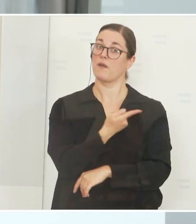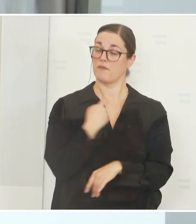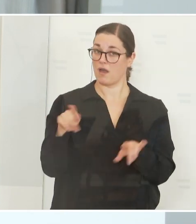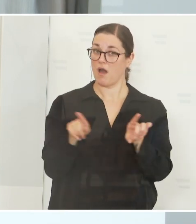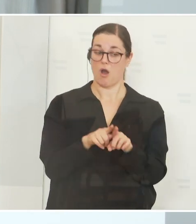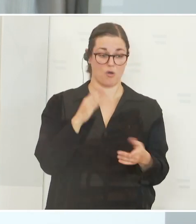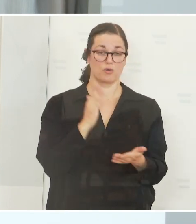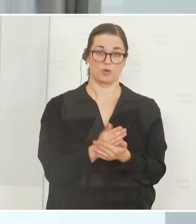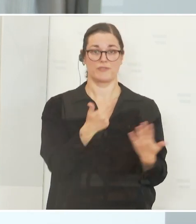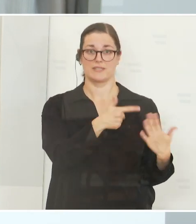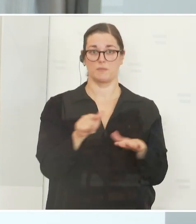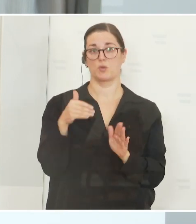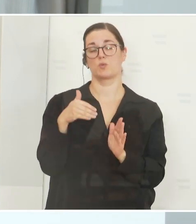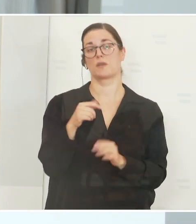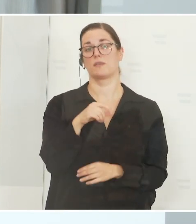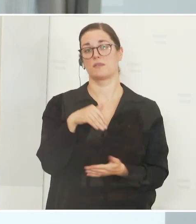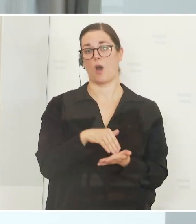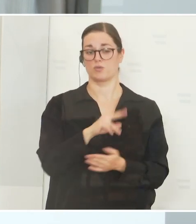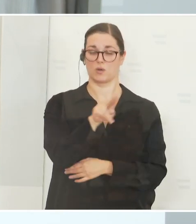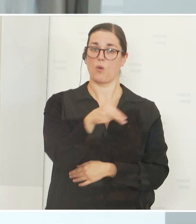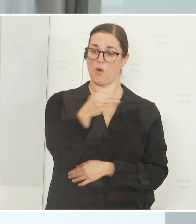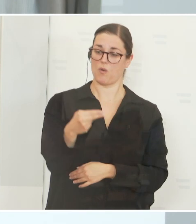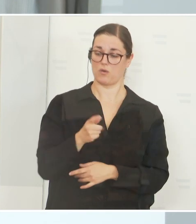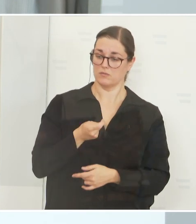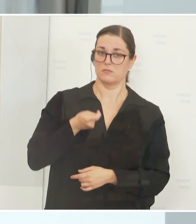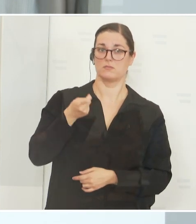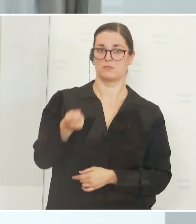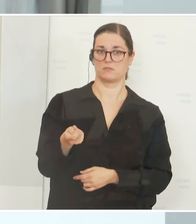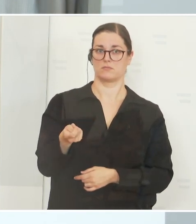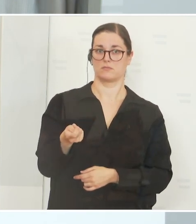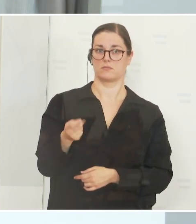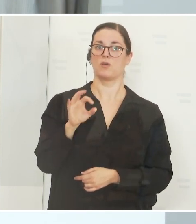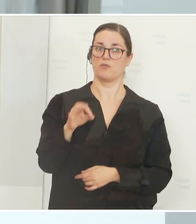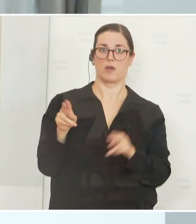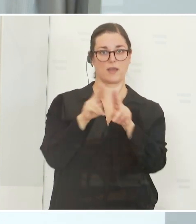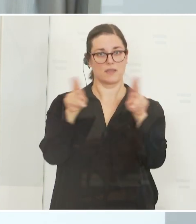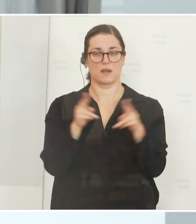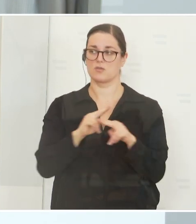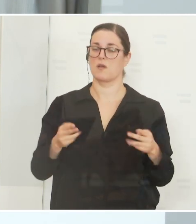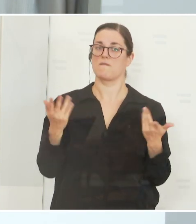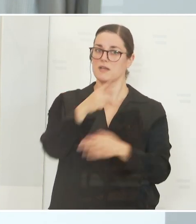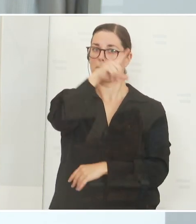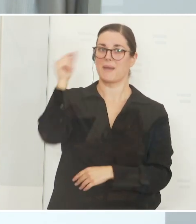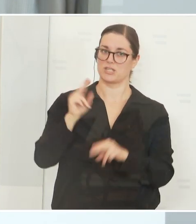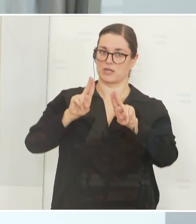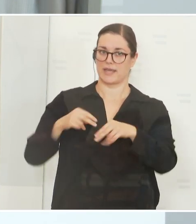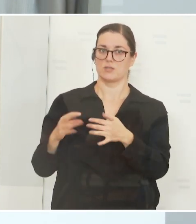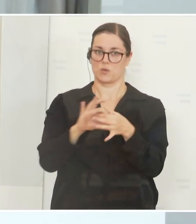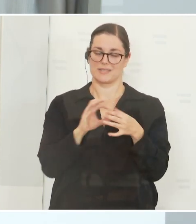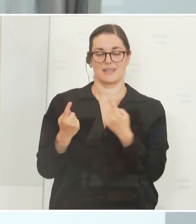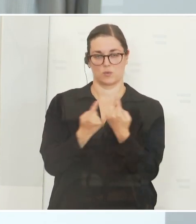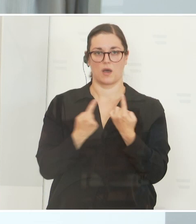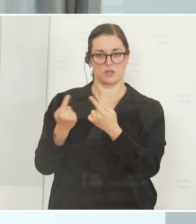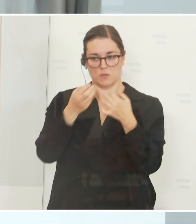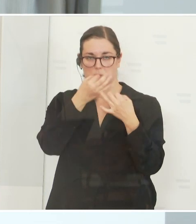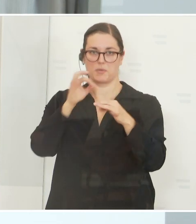providing 700,000 euros to international agencies to alleviate the humanitarian situation. And